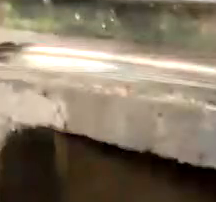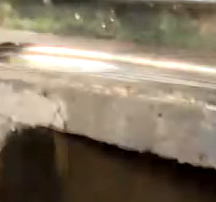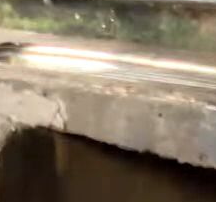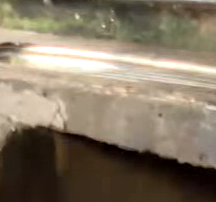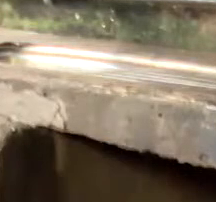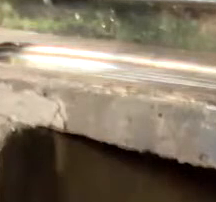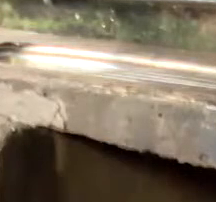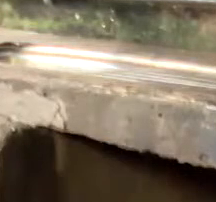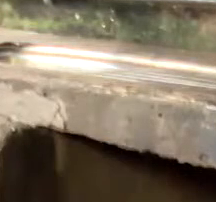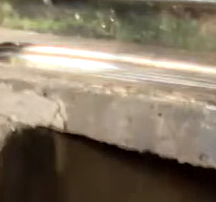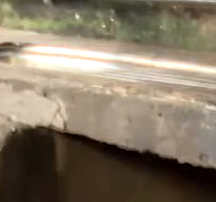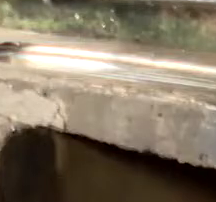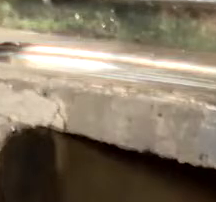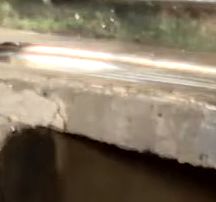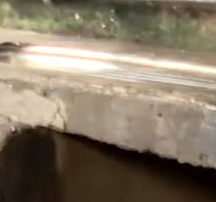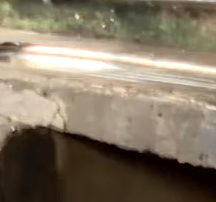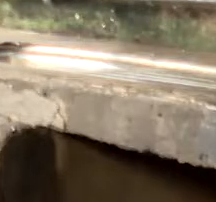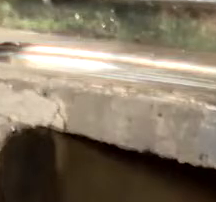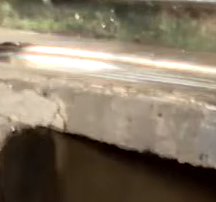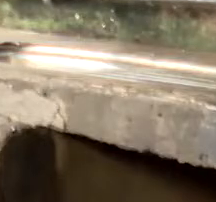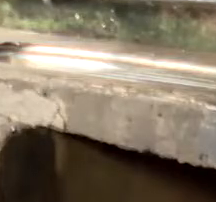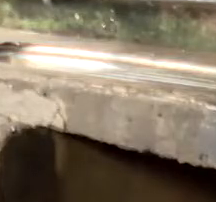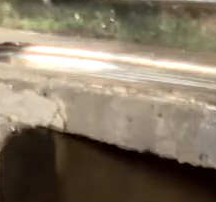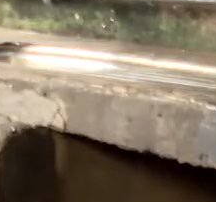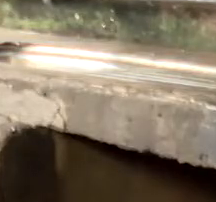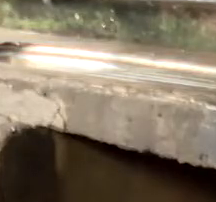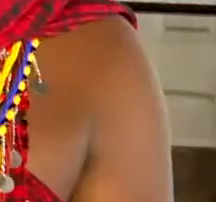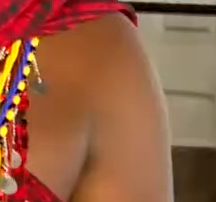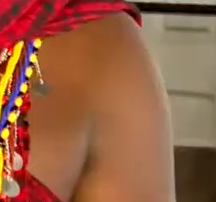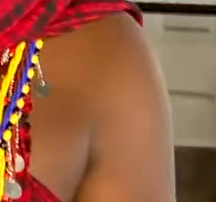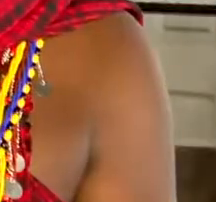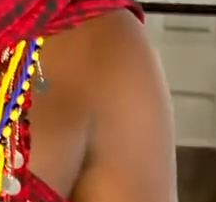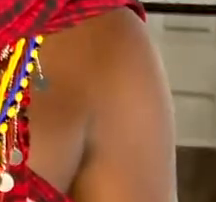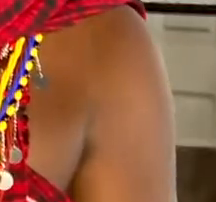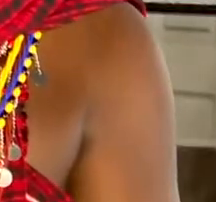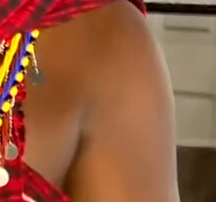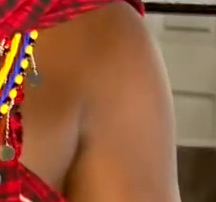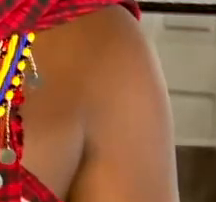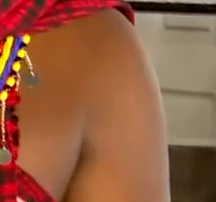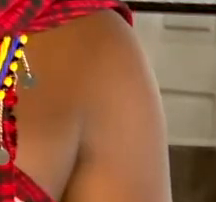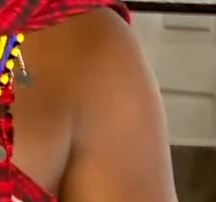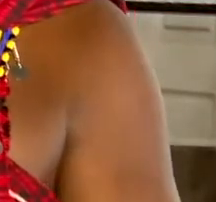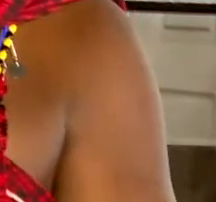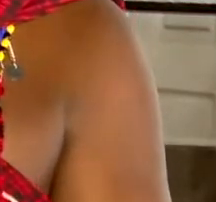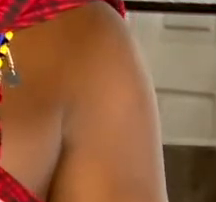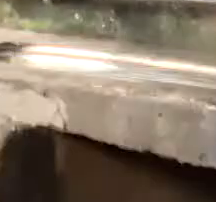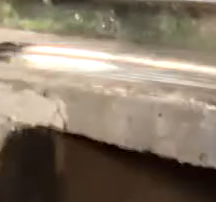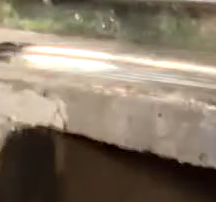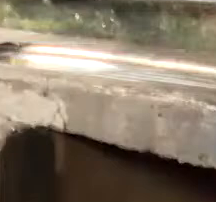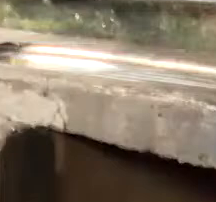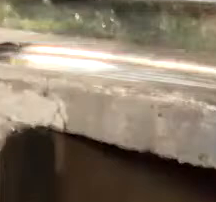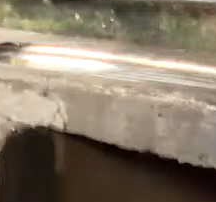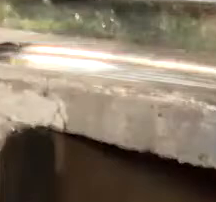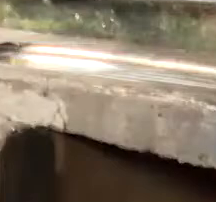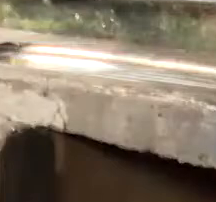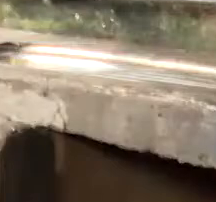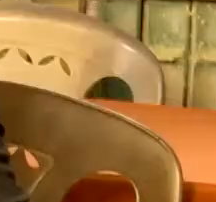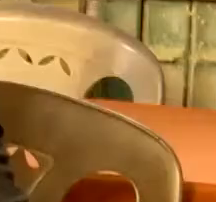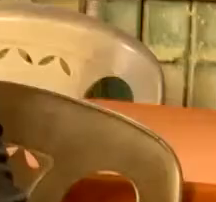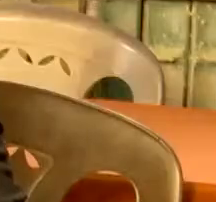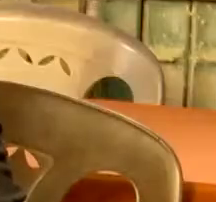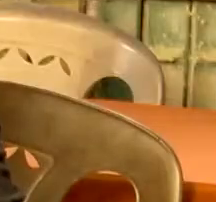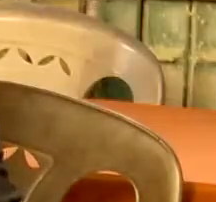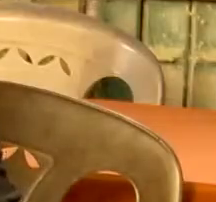Kizungu yake ni ya kuongea kwa mdomo. Hana haifiki kwa mfuko yake. Lazuru nisikiaje kwa pia hapa kupeleka mdubai. Labda nipeleke hapa